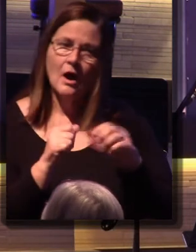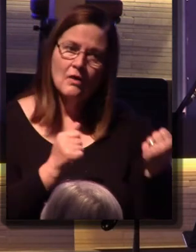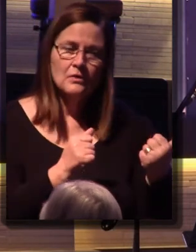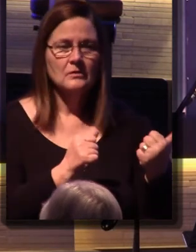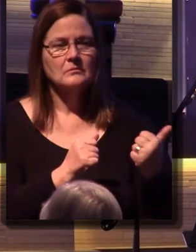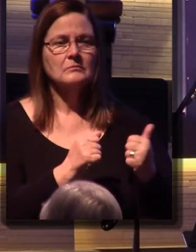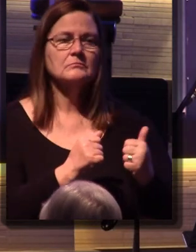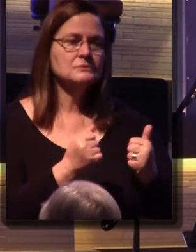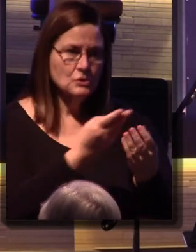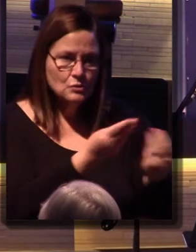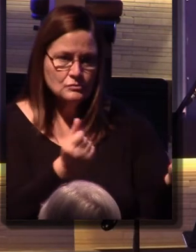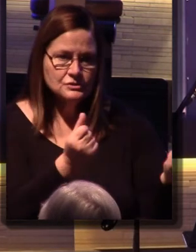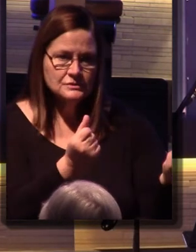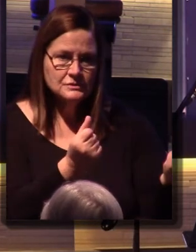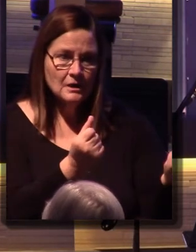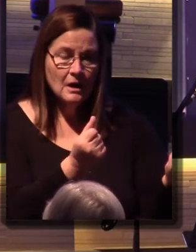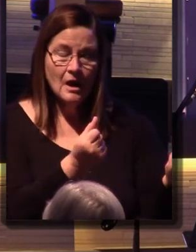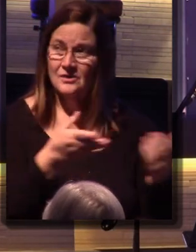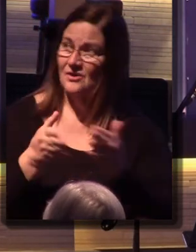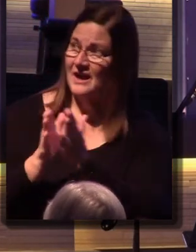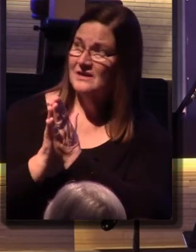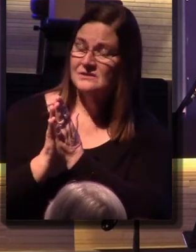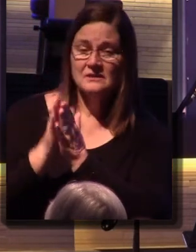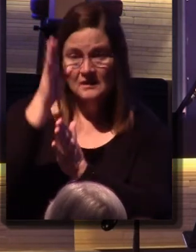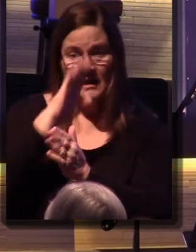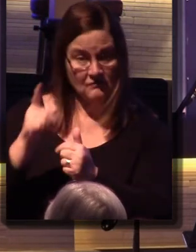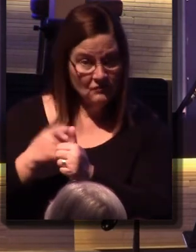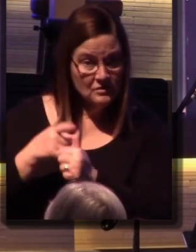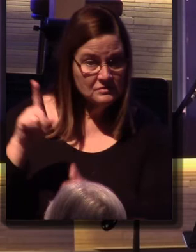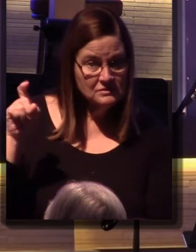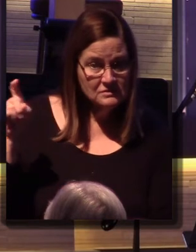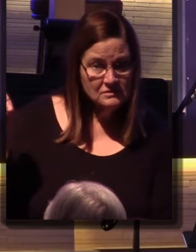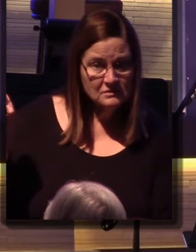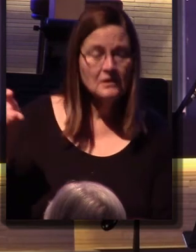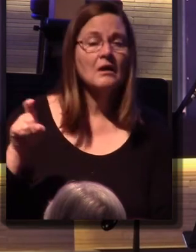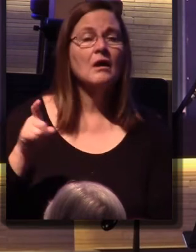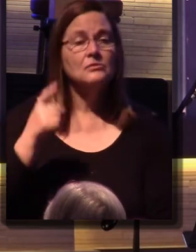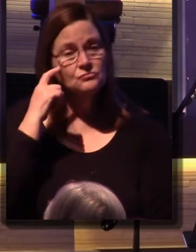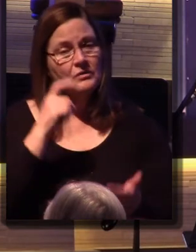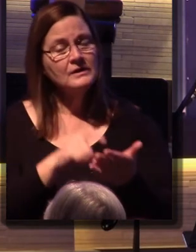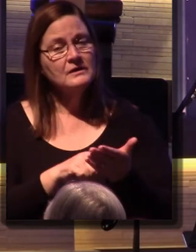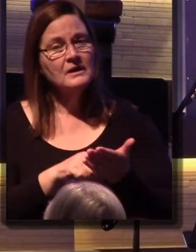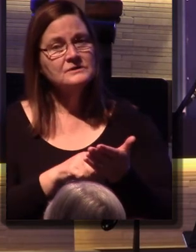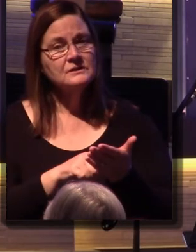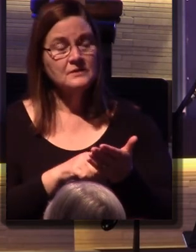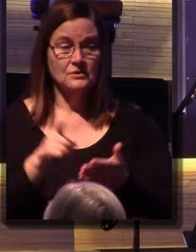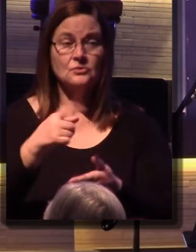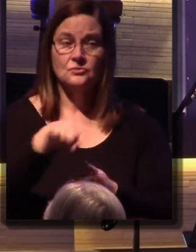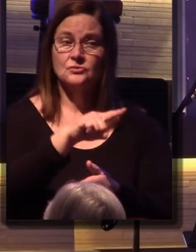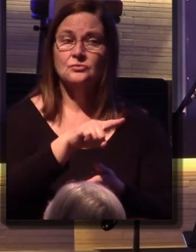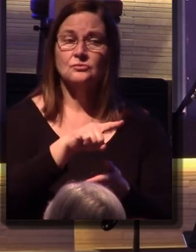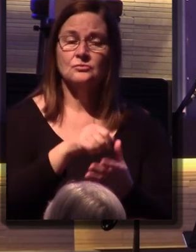for other solutions to your problem, are you coming to God first? Are you